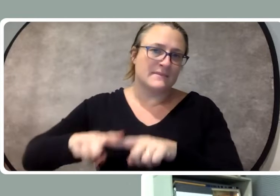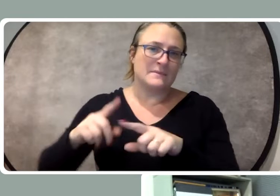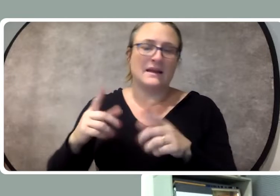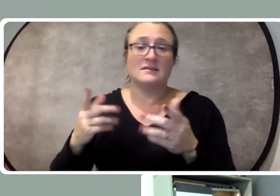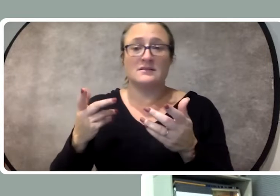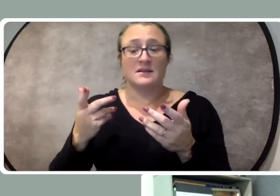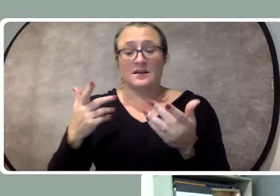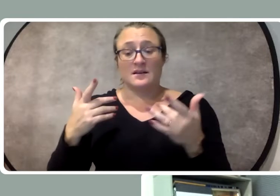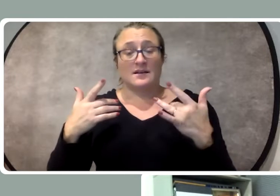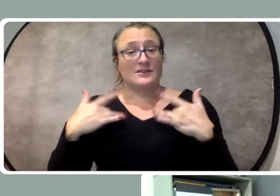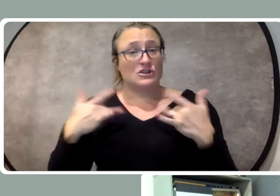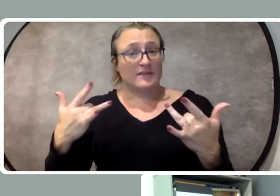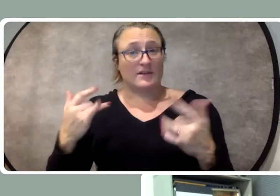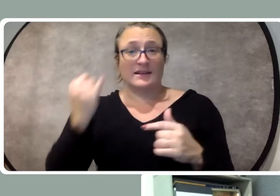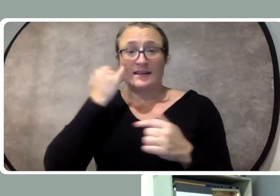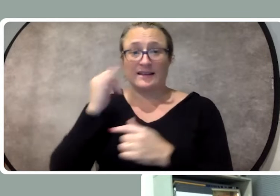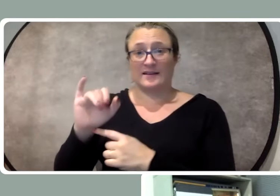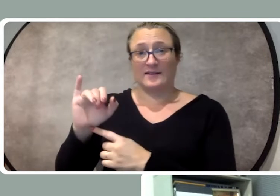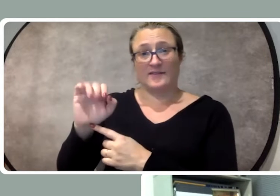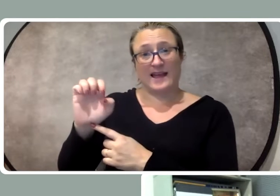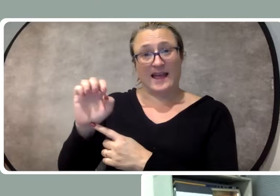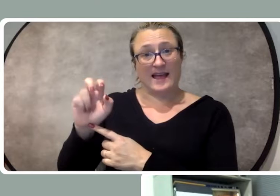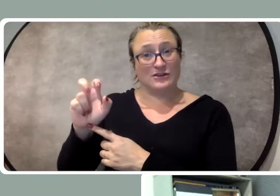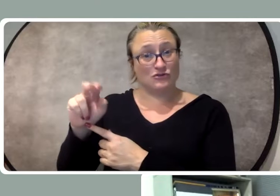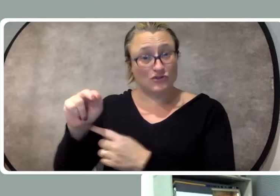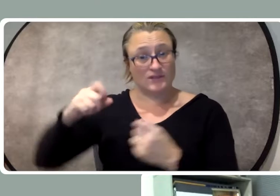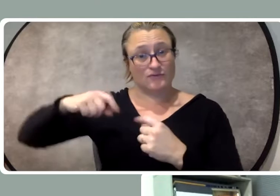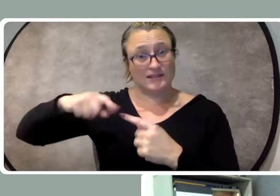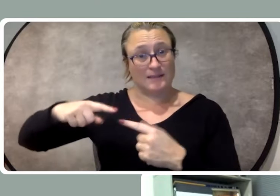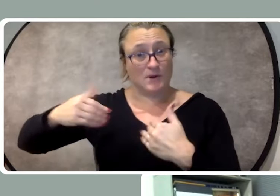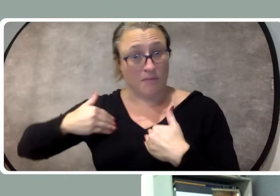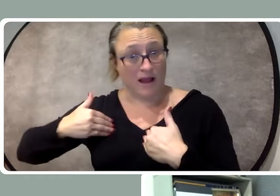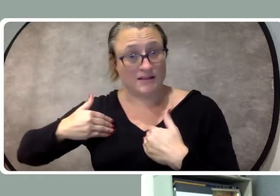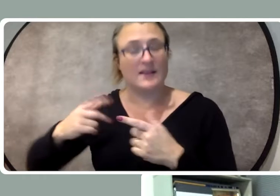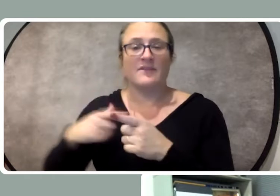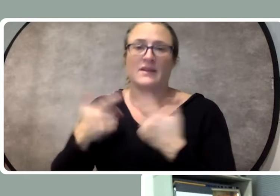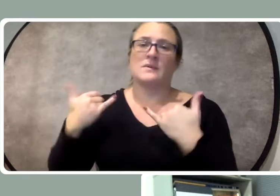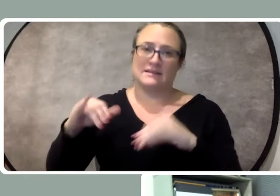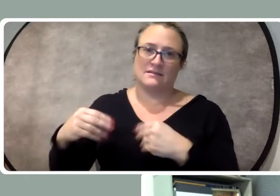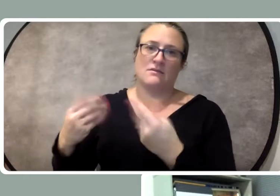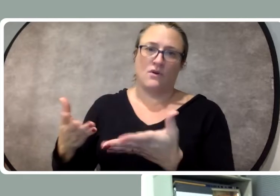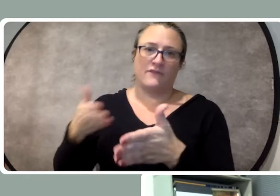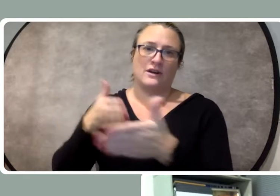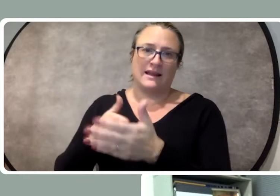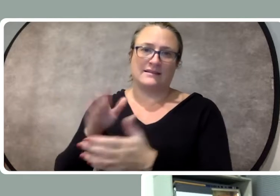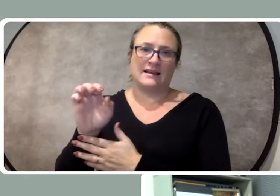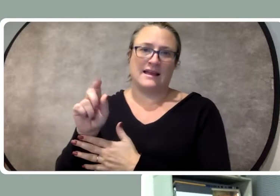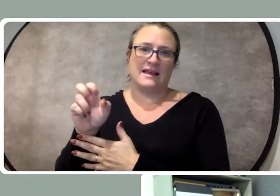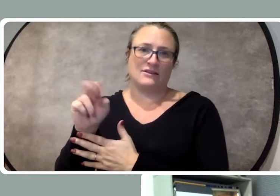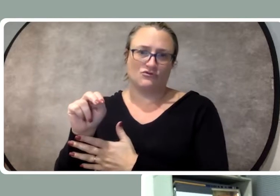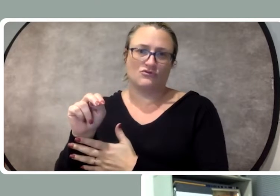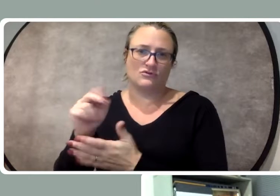there's, any estrogen receptor positivity, we tend to still offer anti-estrogen treatments.